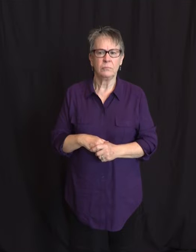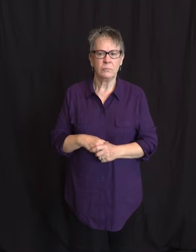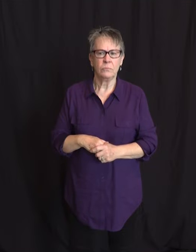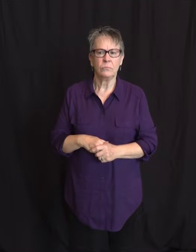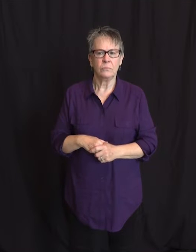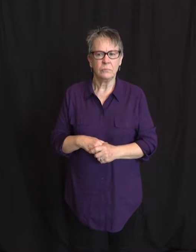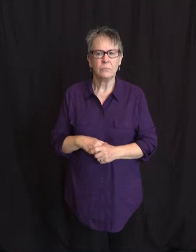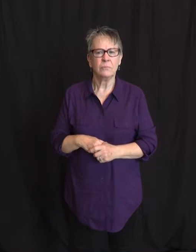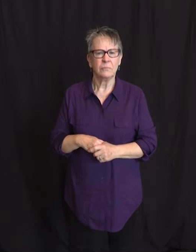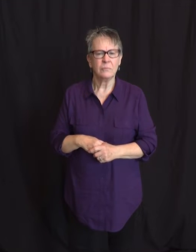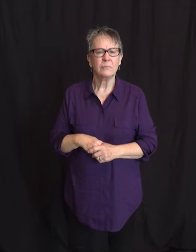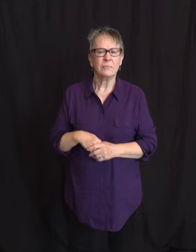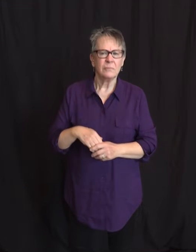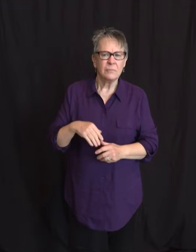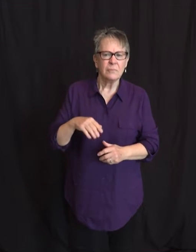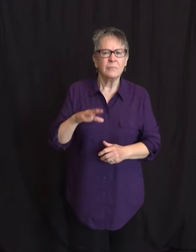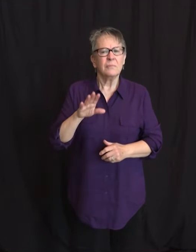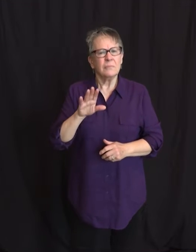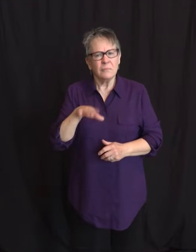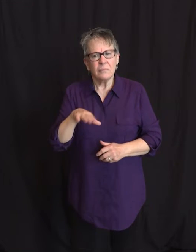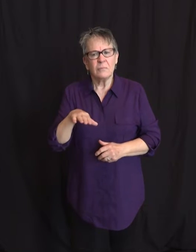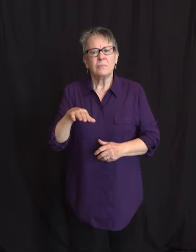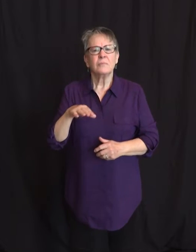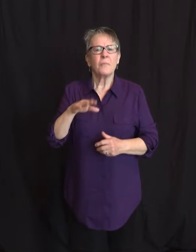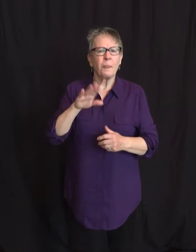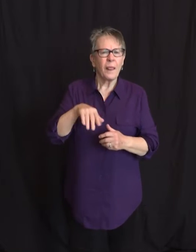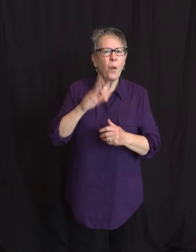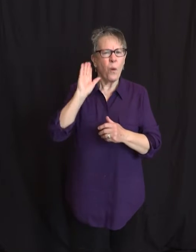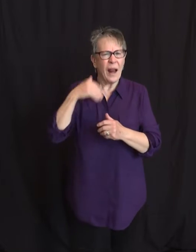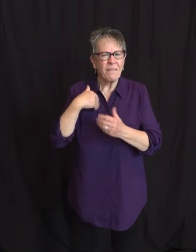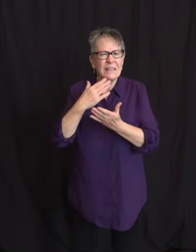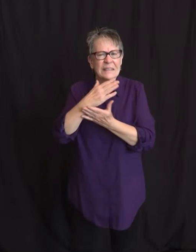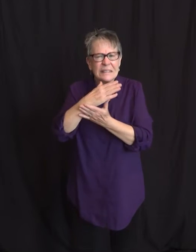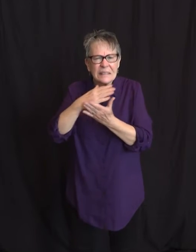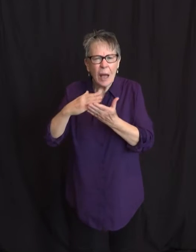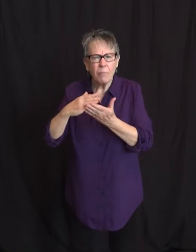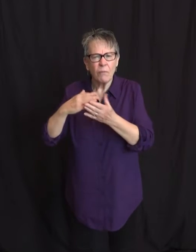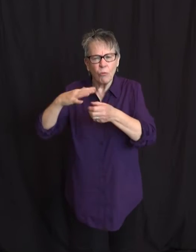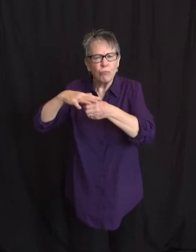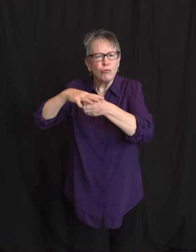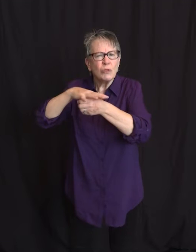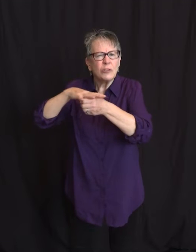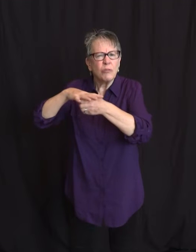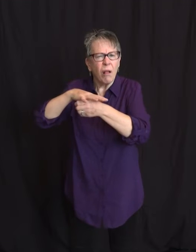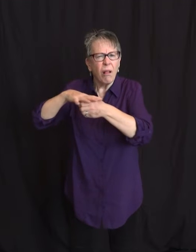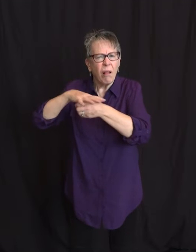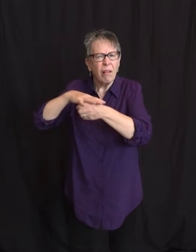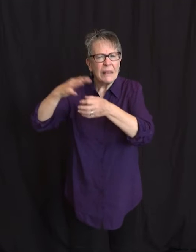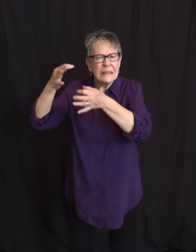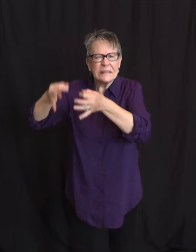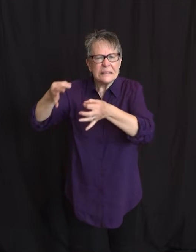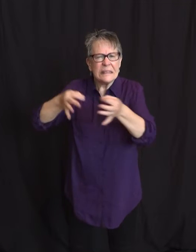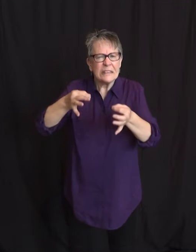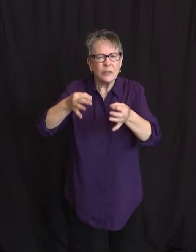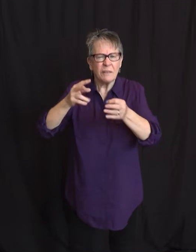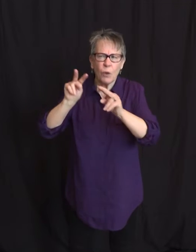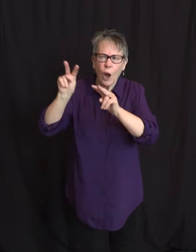Judy's regionalizing the healthcare realities into the North, Central, and South. And that's been hugely